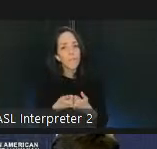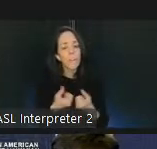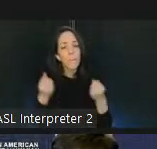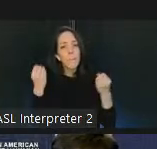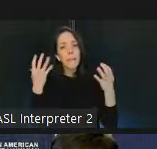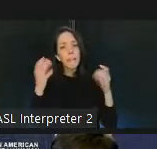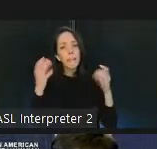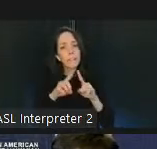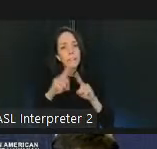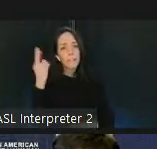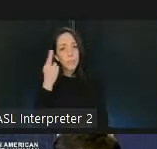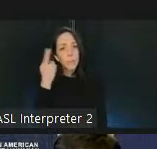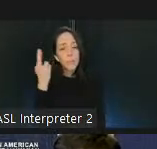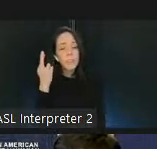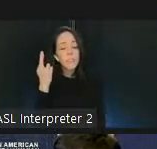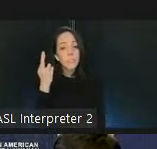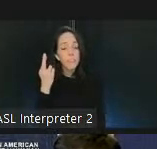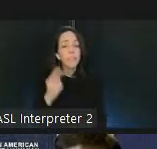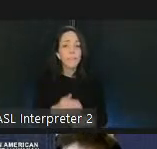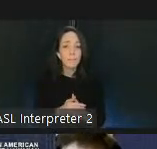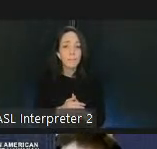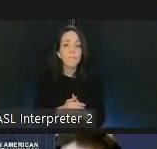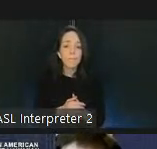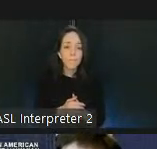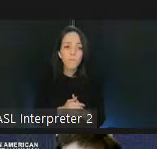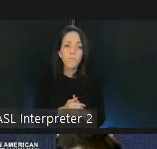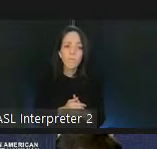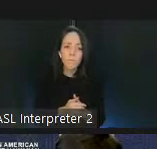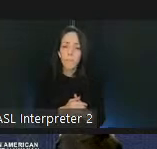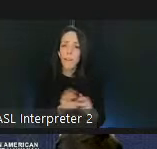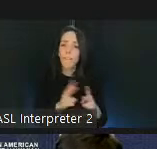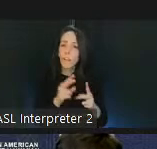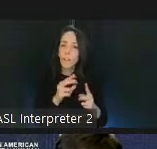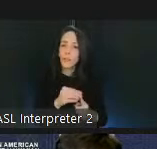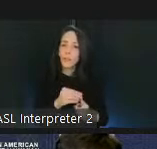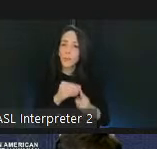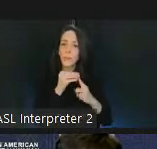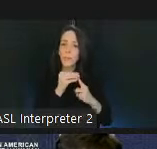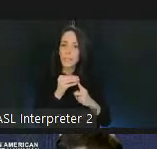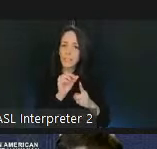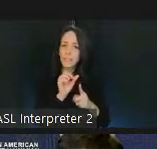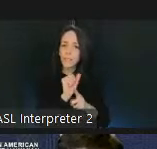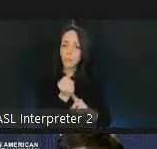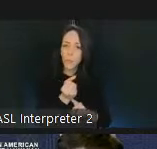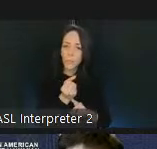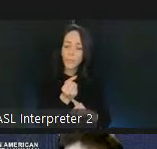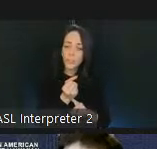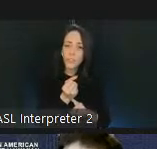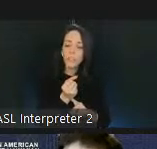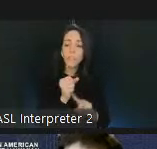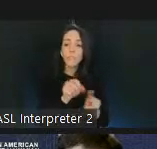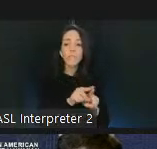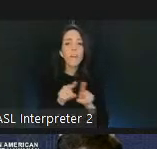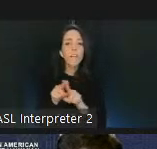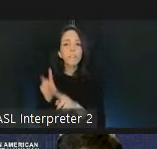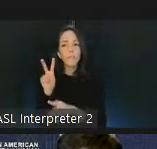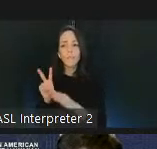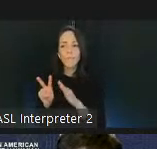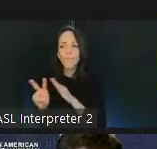reasons, due to both issues unique to our current situation and long building structural